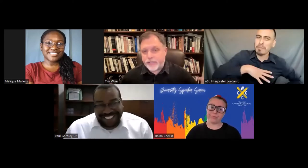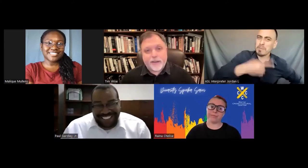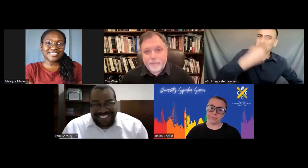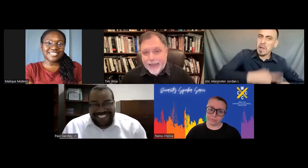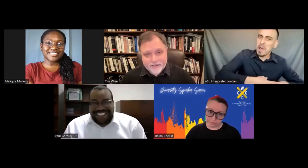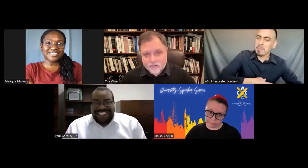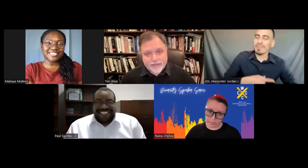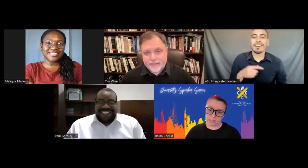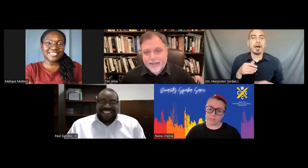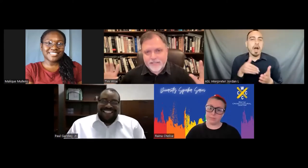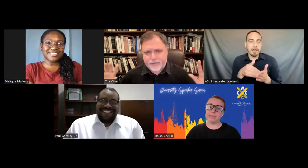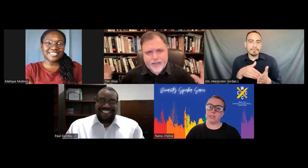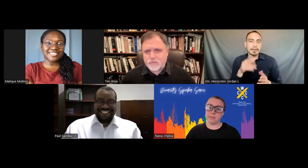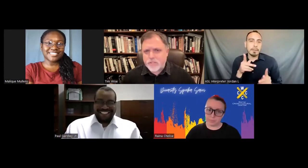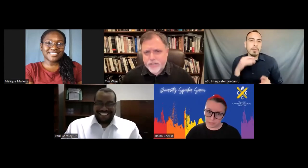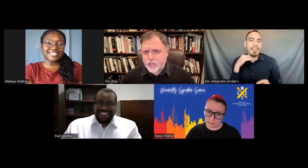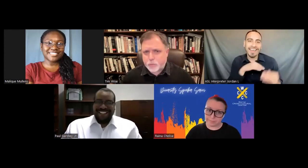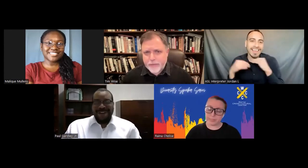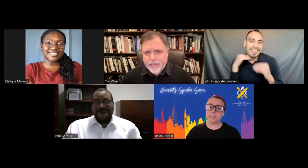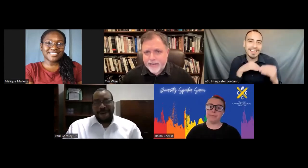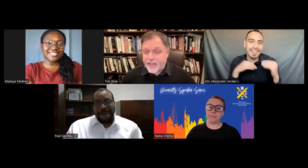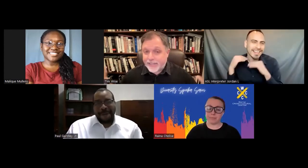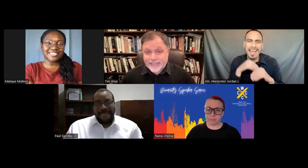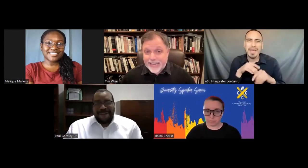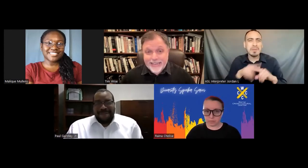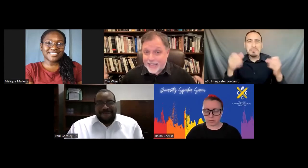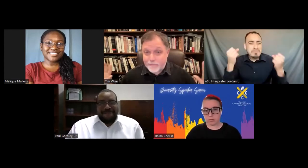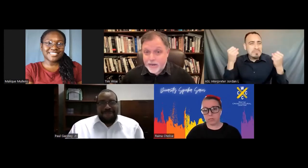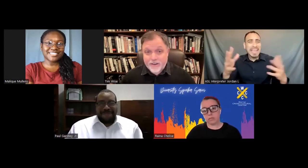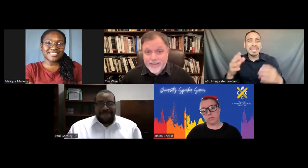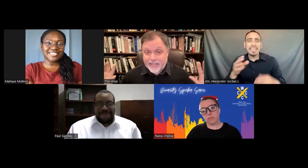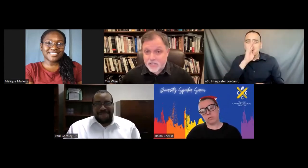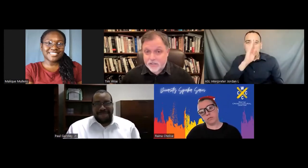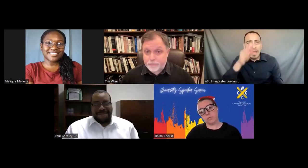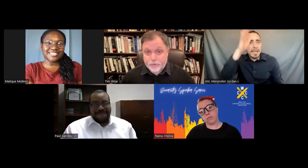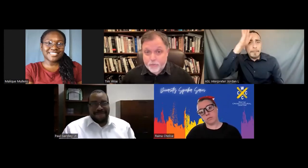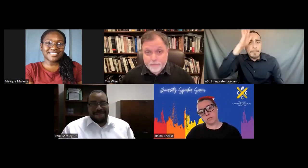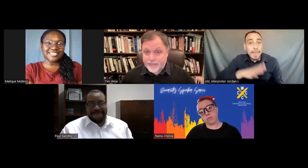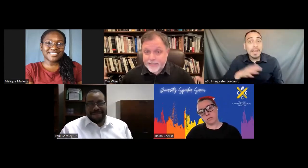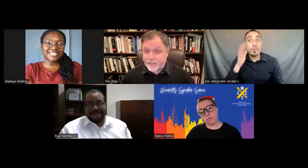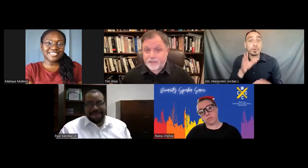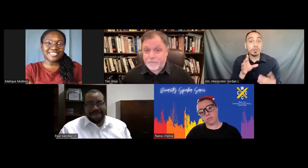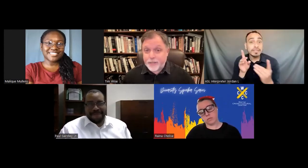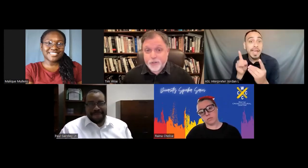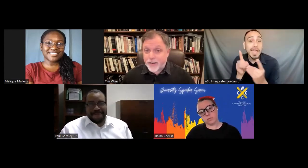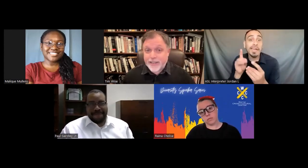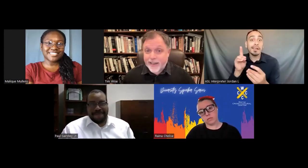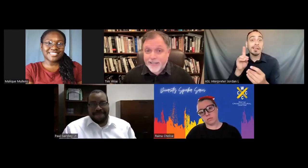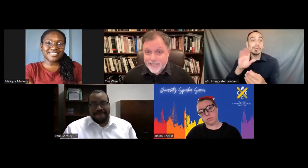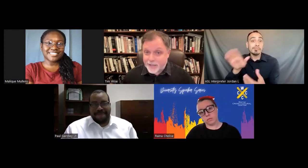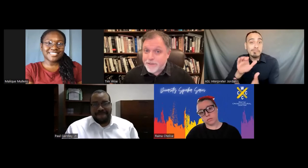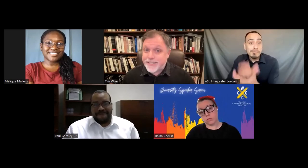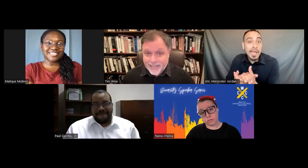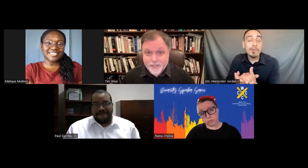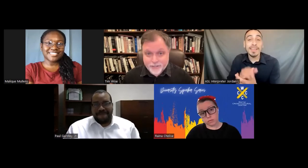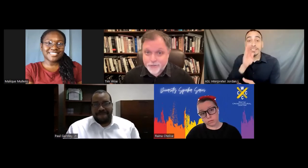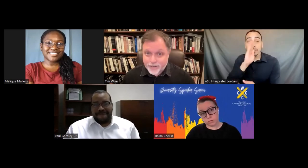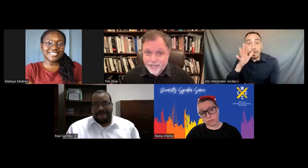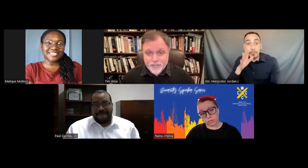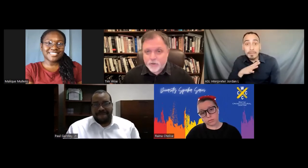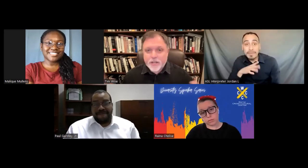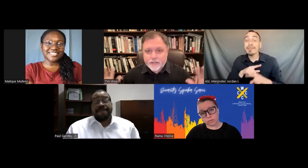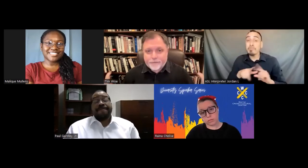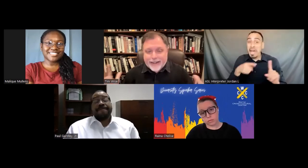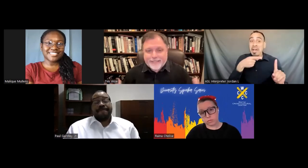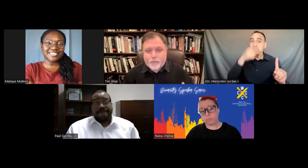truth, it doesn't matter, right? Lots of heterosexual men date and marry and sleep with women. That doesn't mean straight guys can't be sexist,